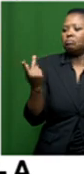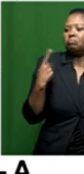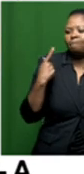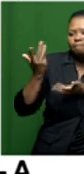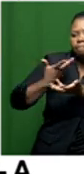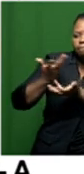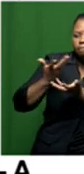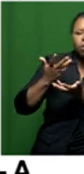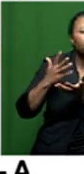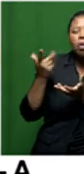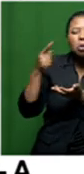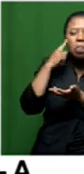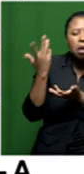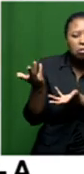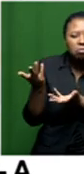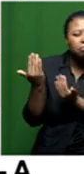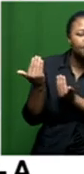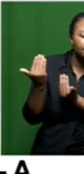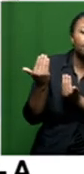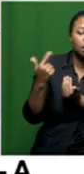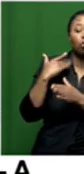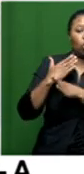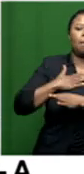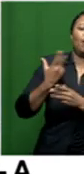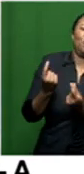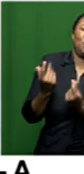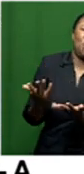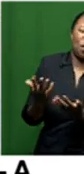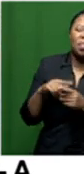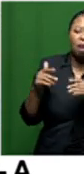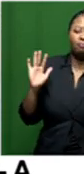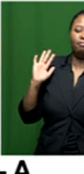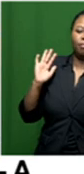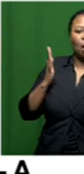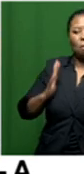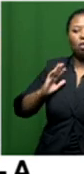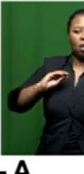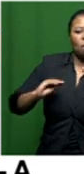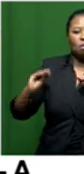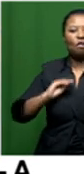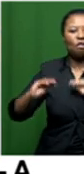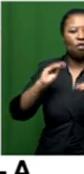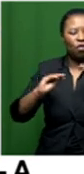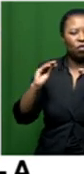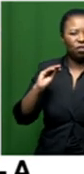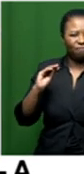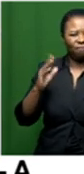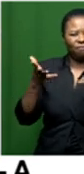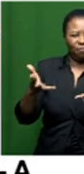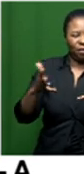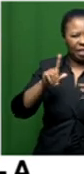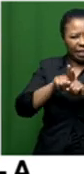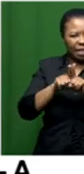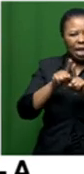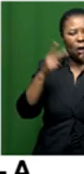really unpack why and what the thinking is. That's my job. And then to let her body move as it needs to, because there's very much I think with